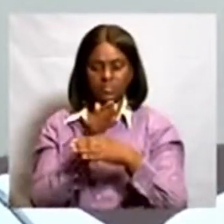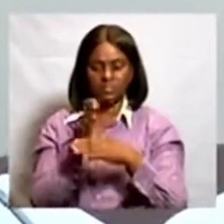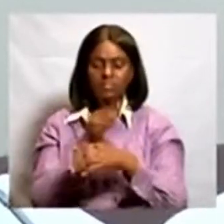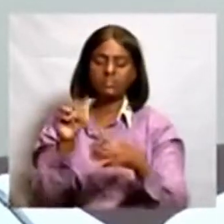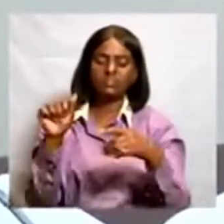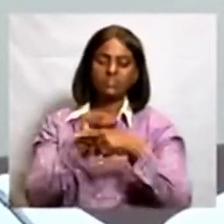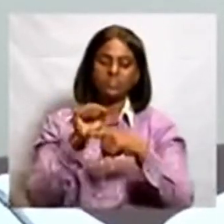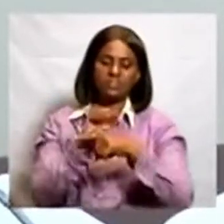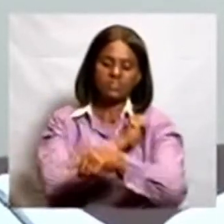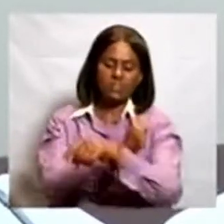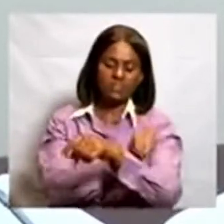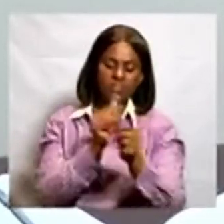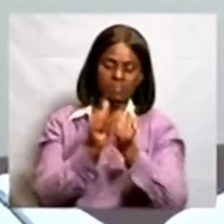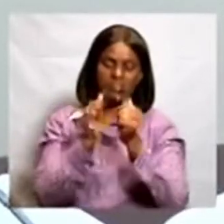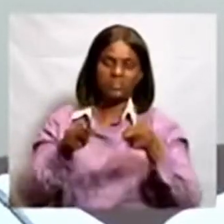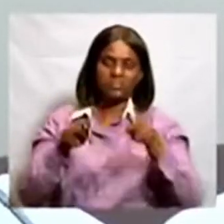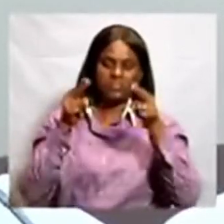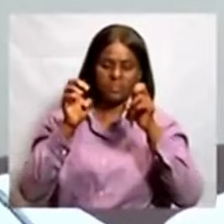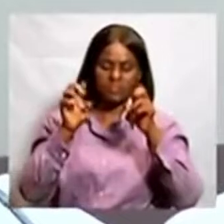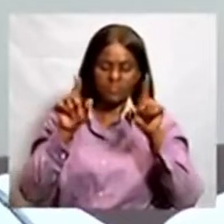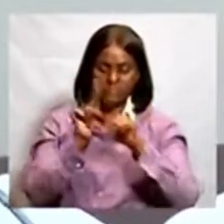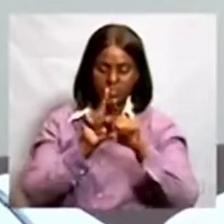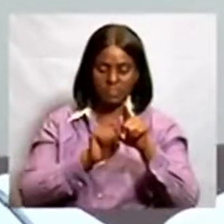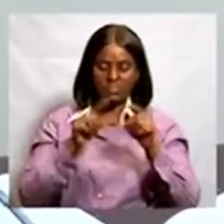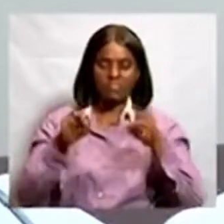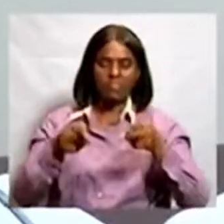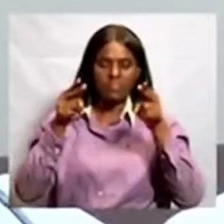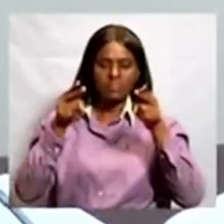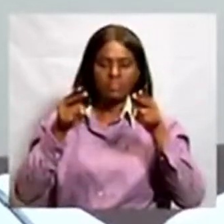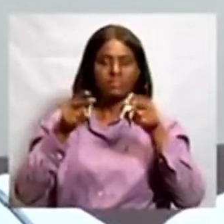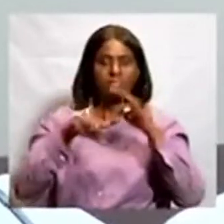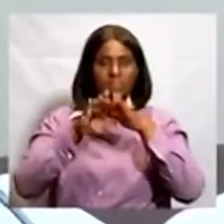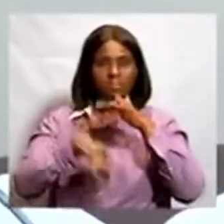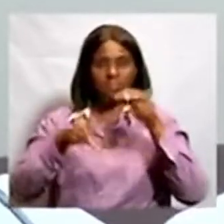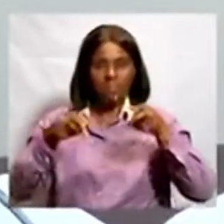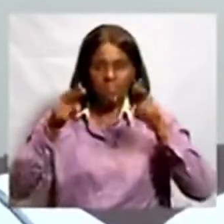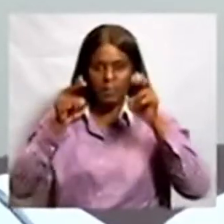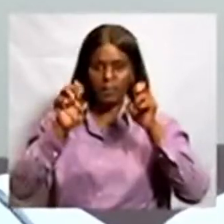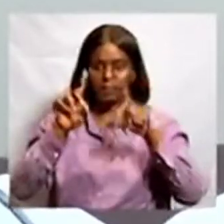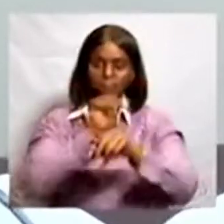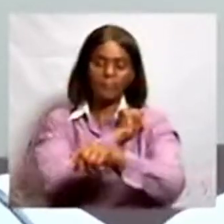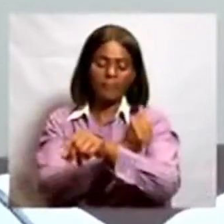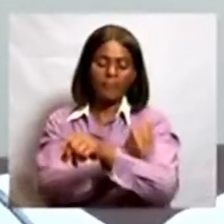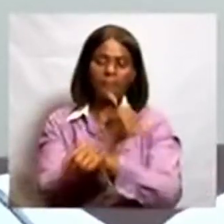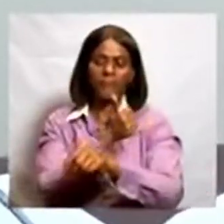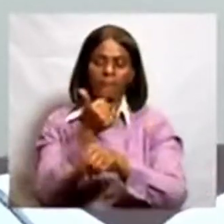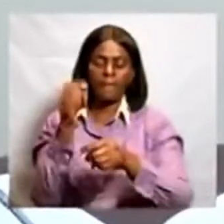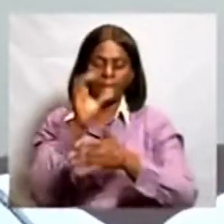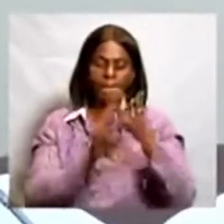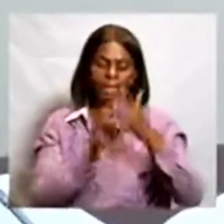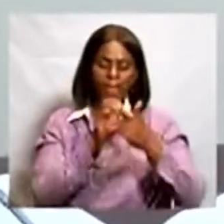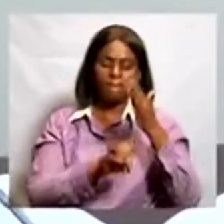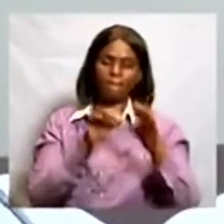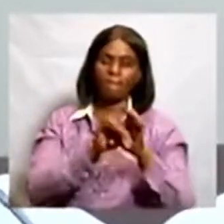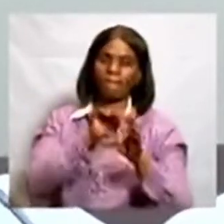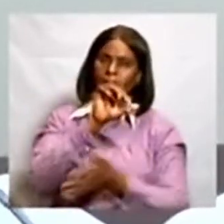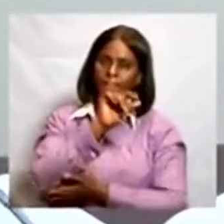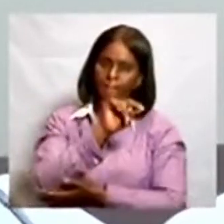authority, and higher education will be under the higher education authority. The other clauses on 20 will